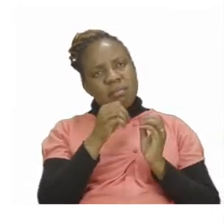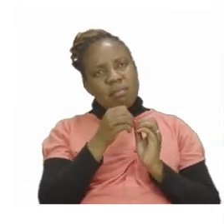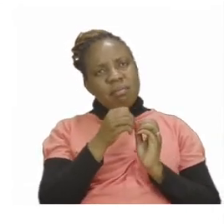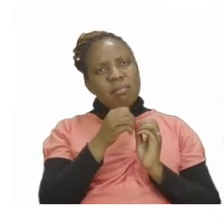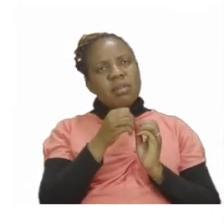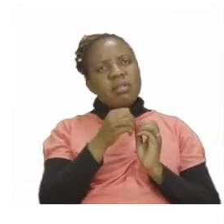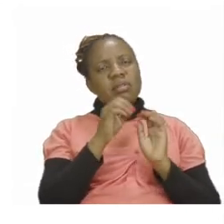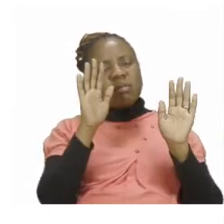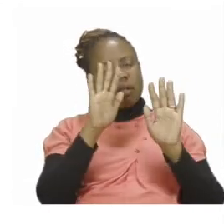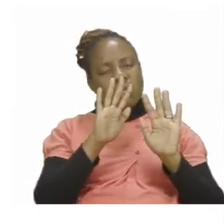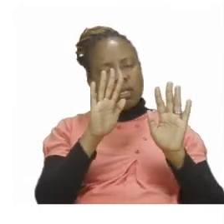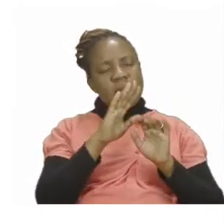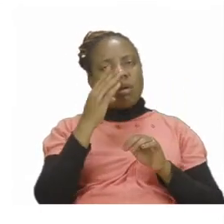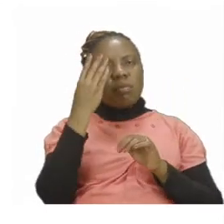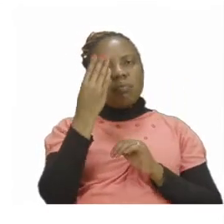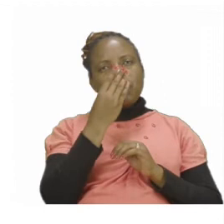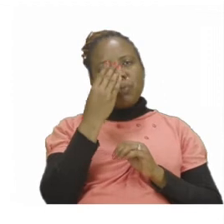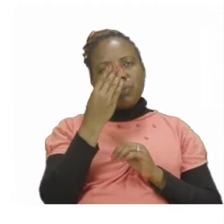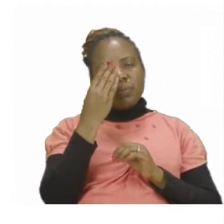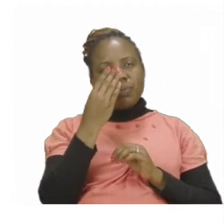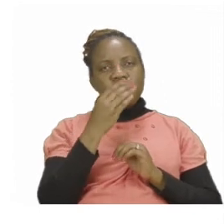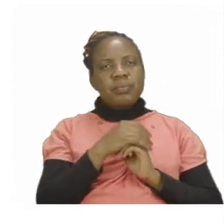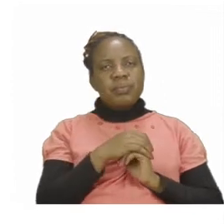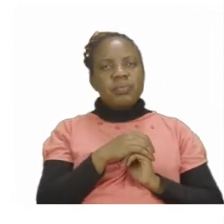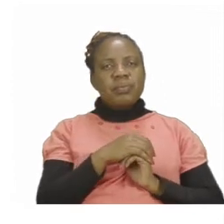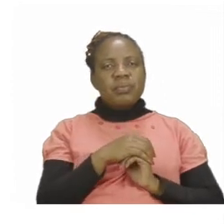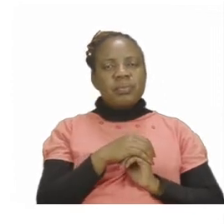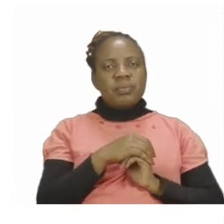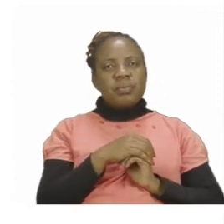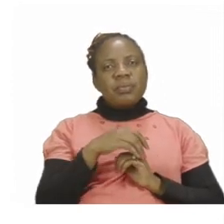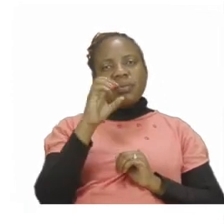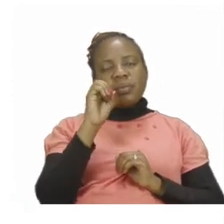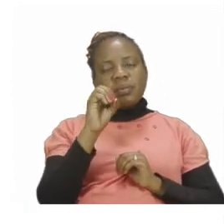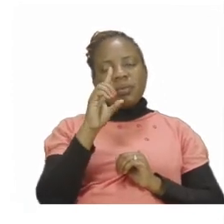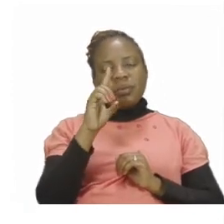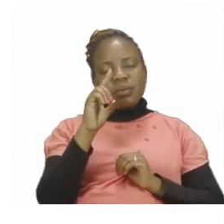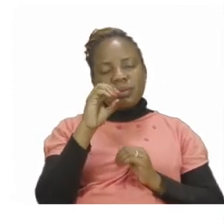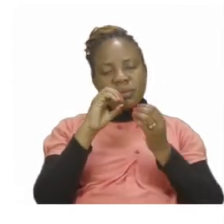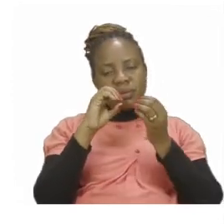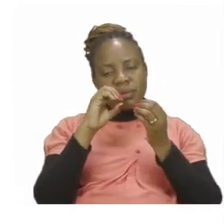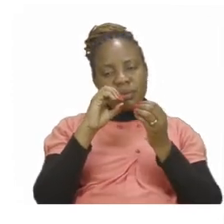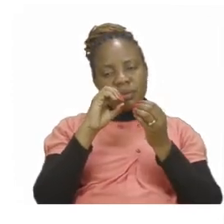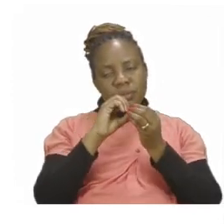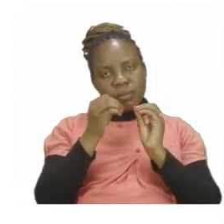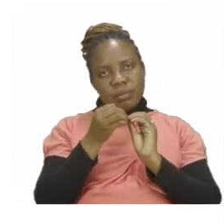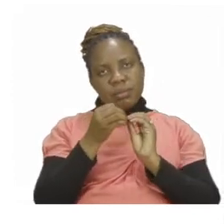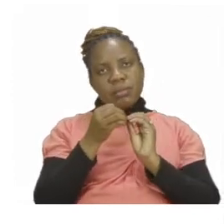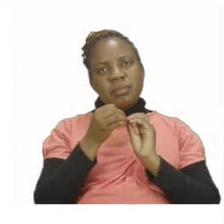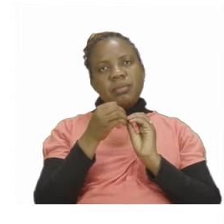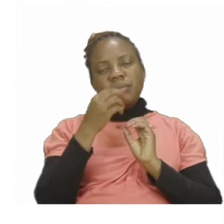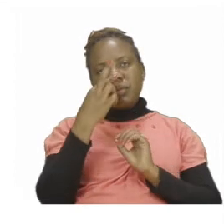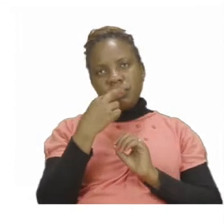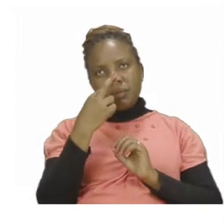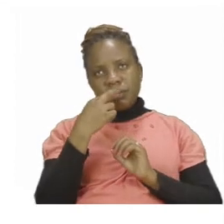we have to color our even numbers again? That's blue. Good job. Now, let's